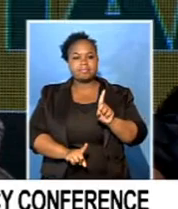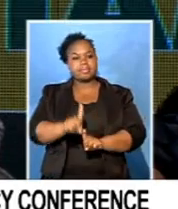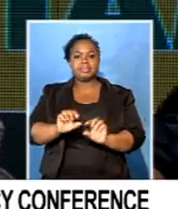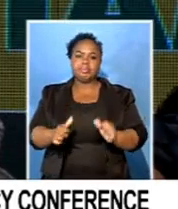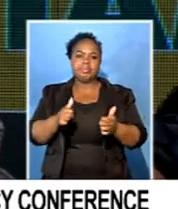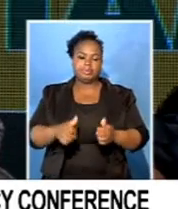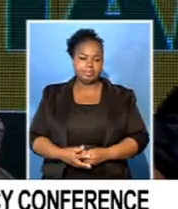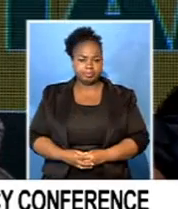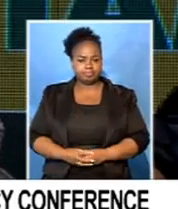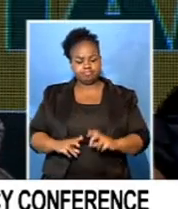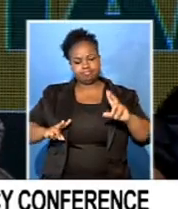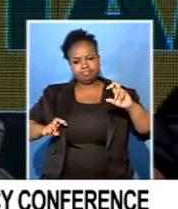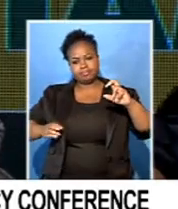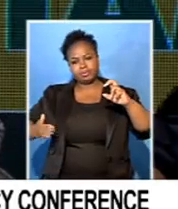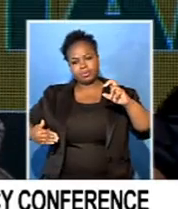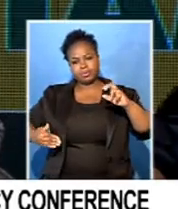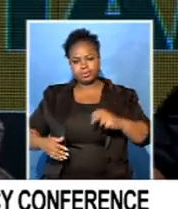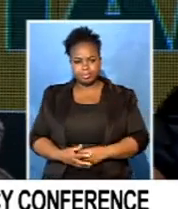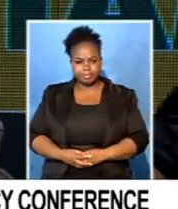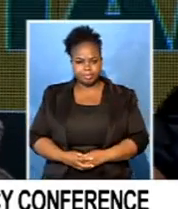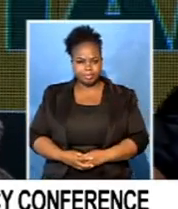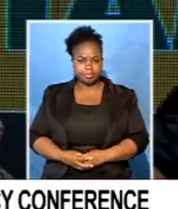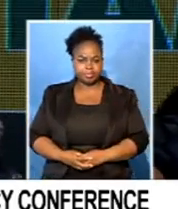merit." Close quote.